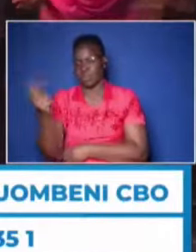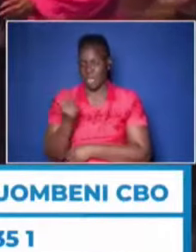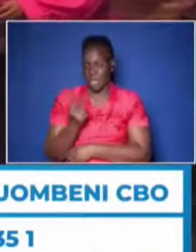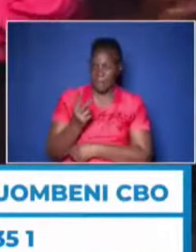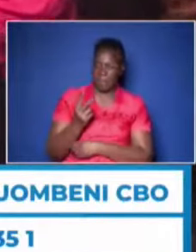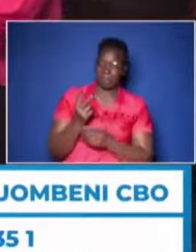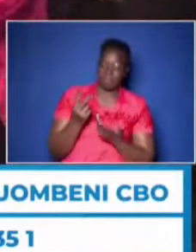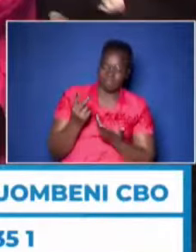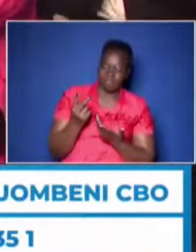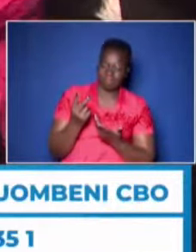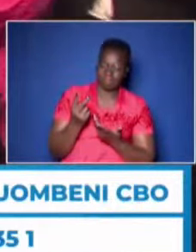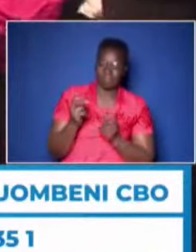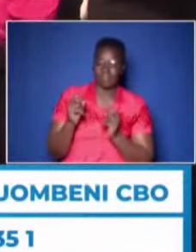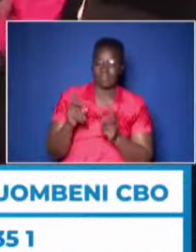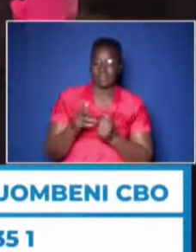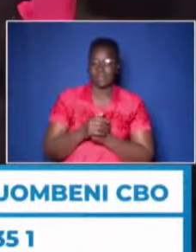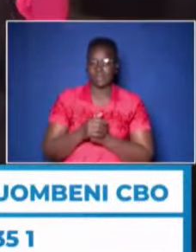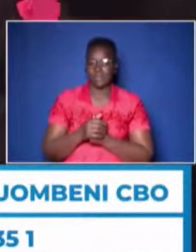your